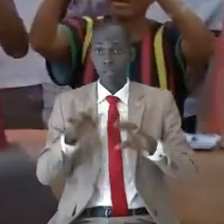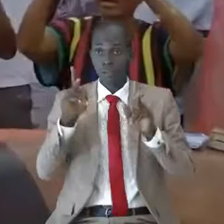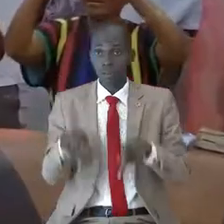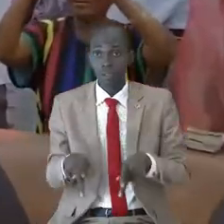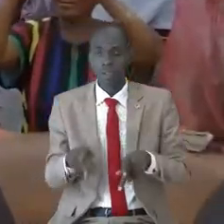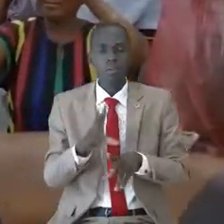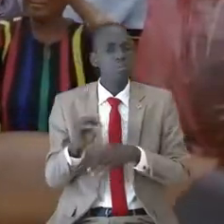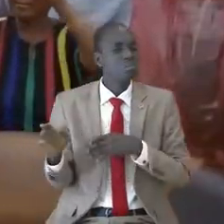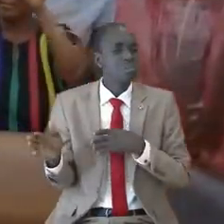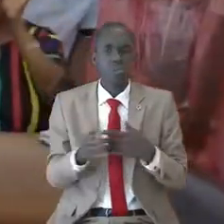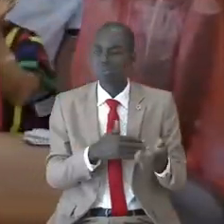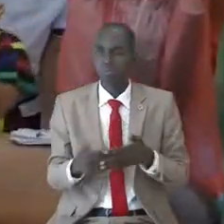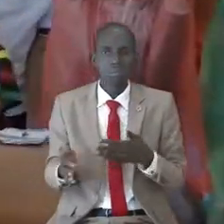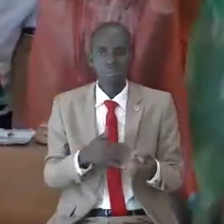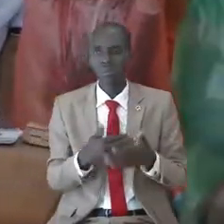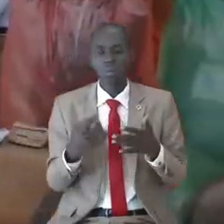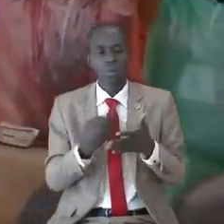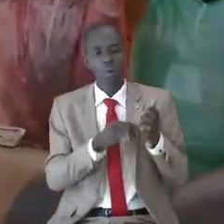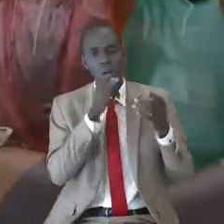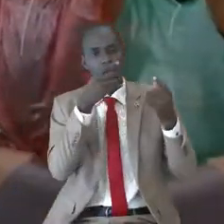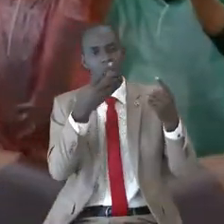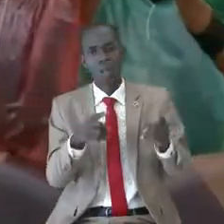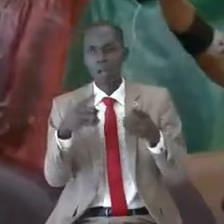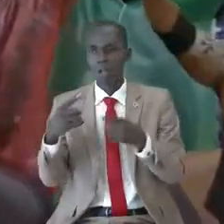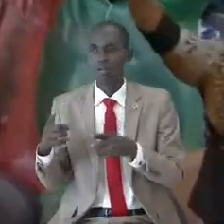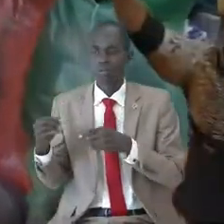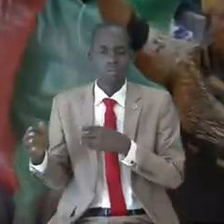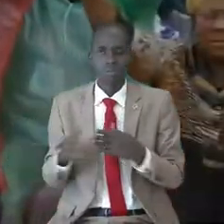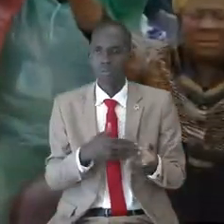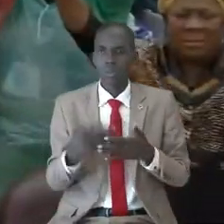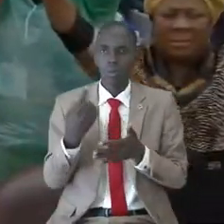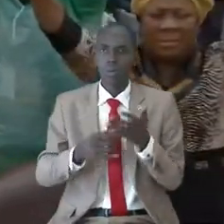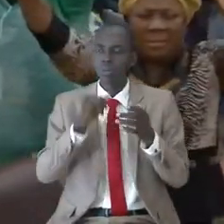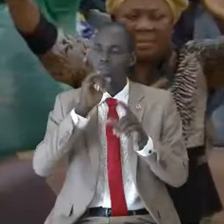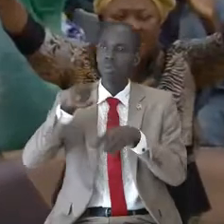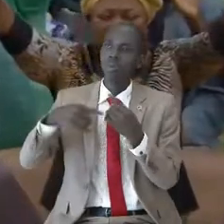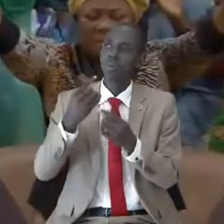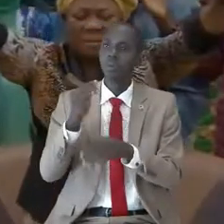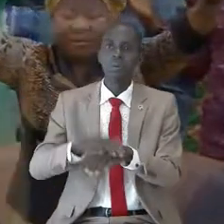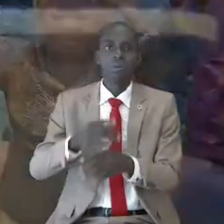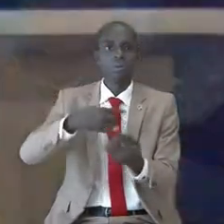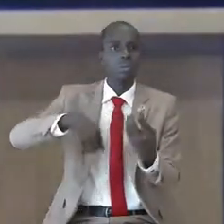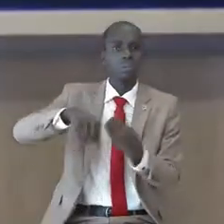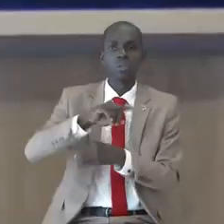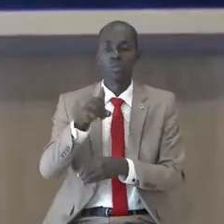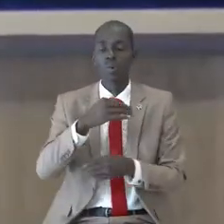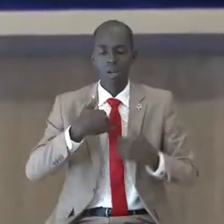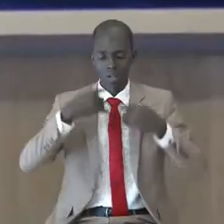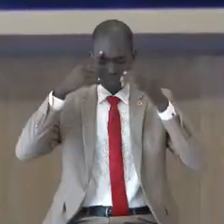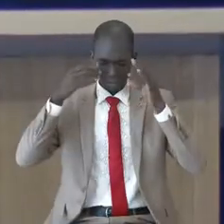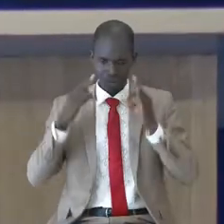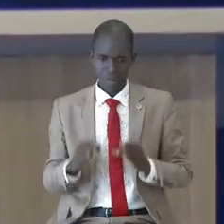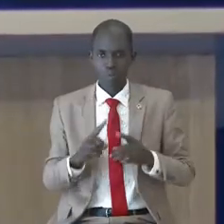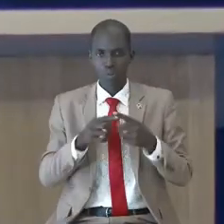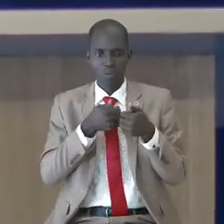No matter what's happening, no matter what's going on, you have decided to follow